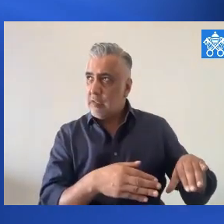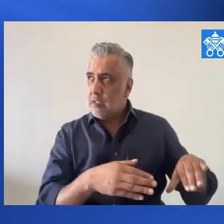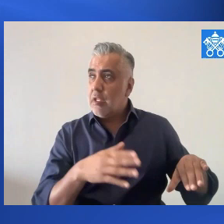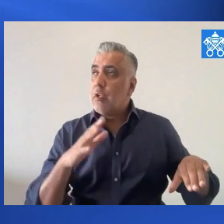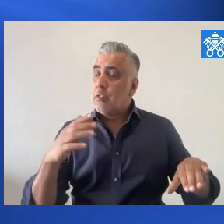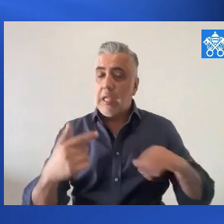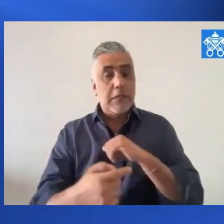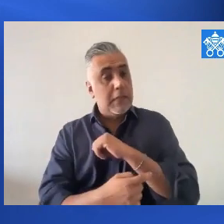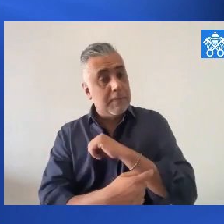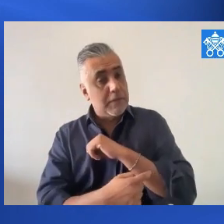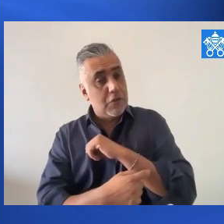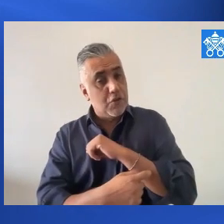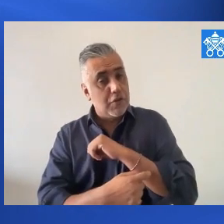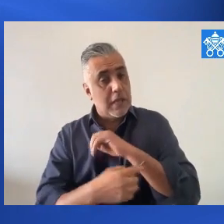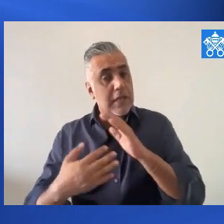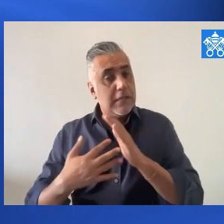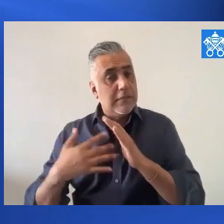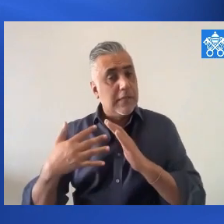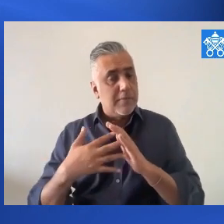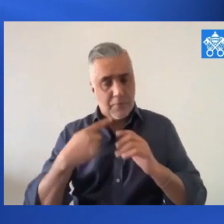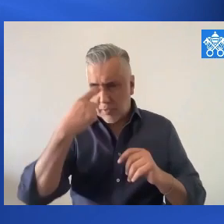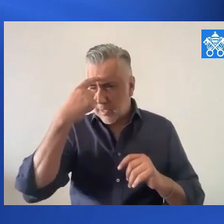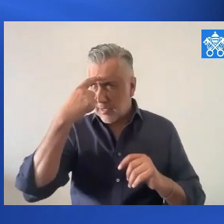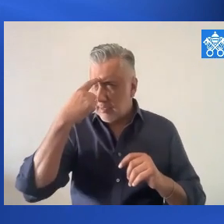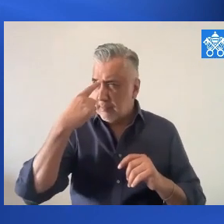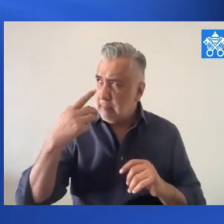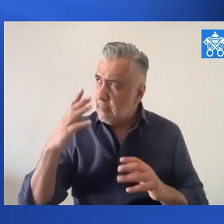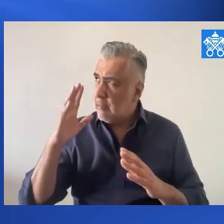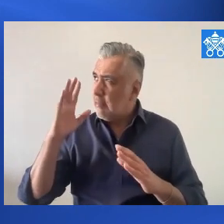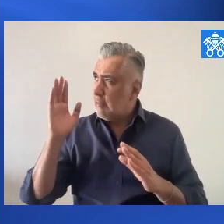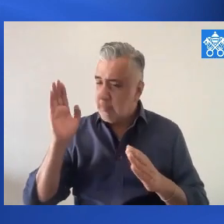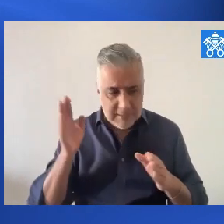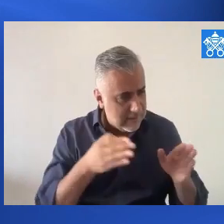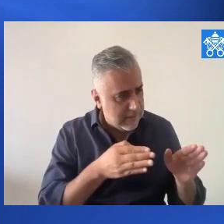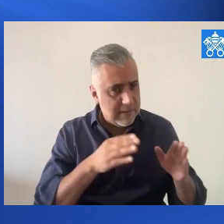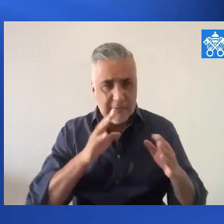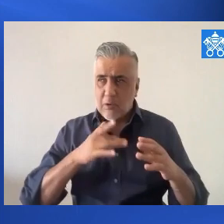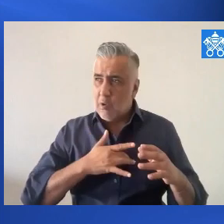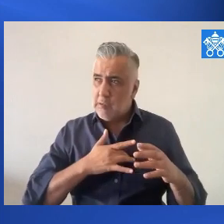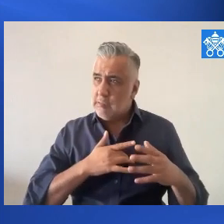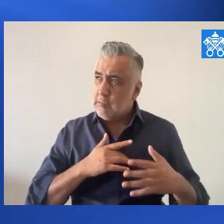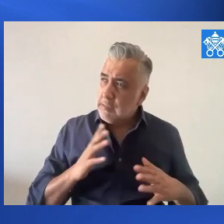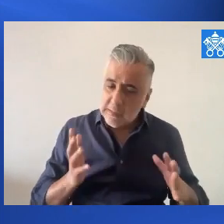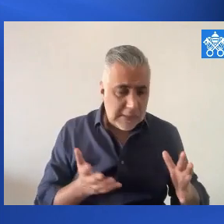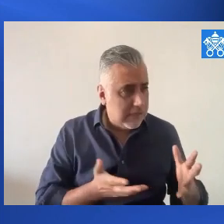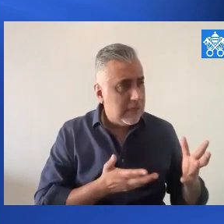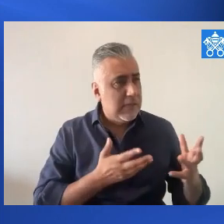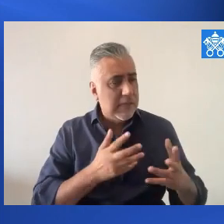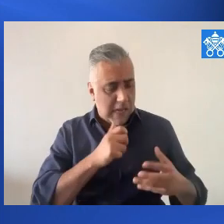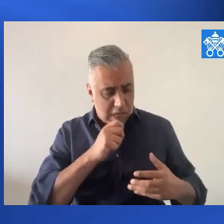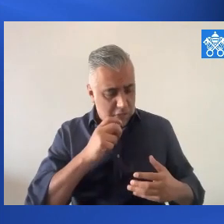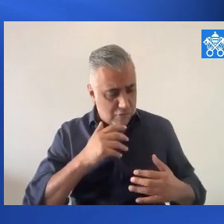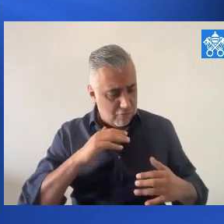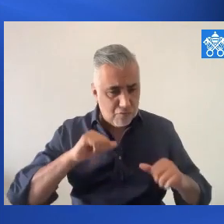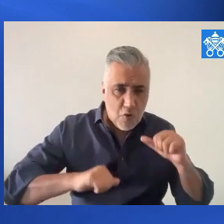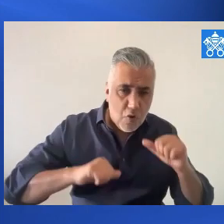that His will is not for our good, a temptation that sometimes runs through our thoughts and makes